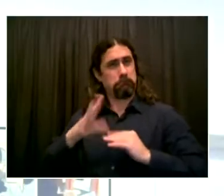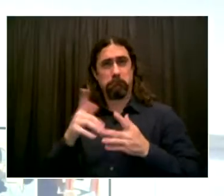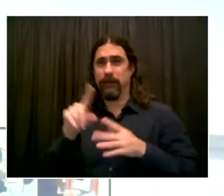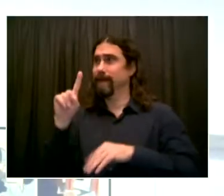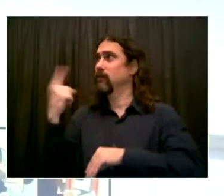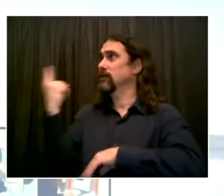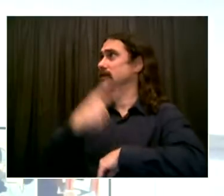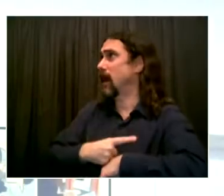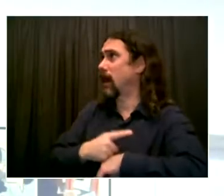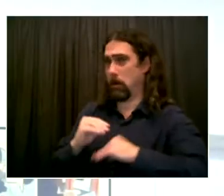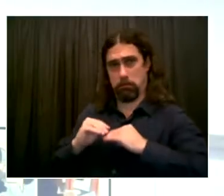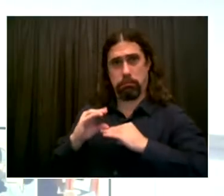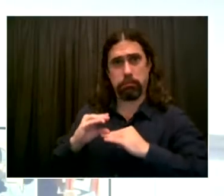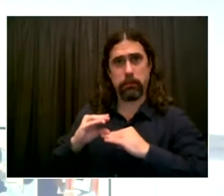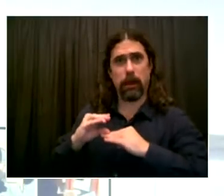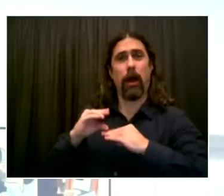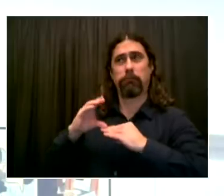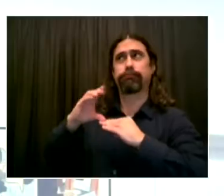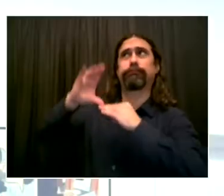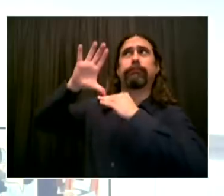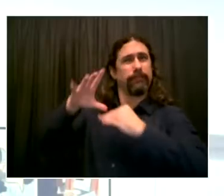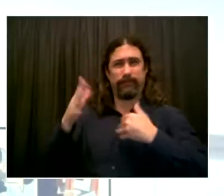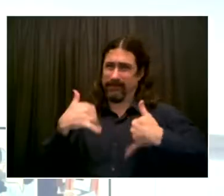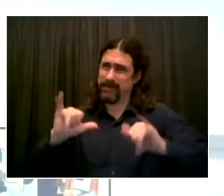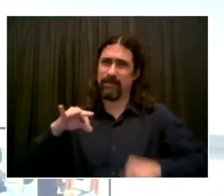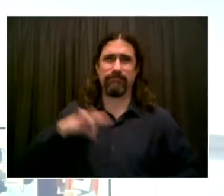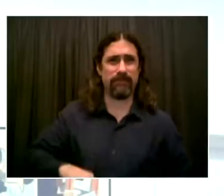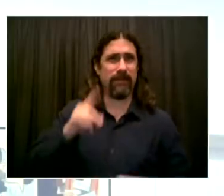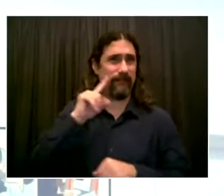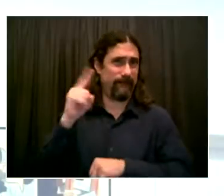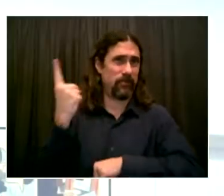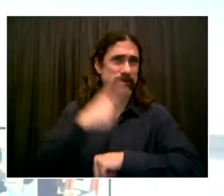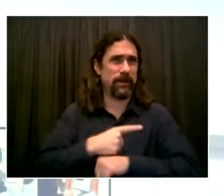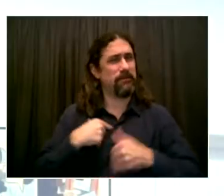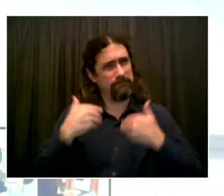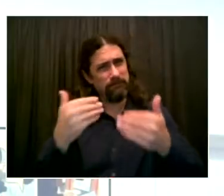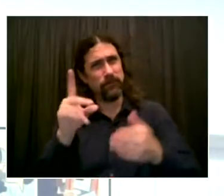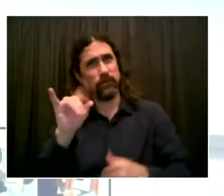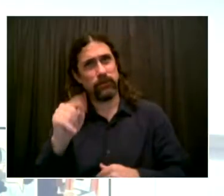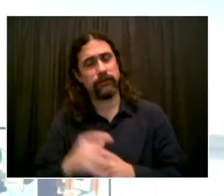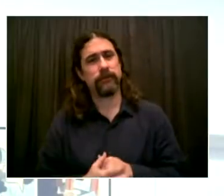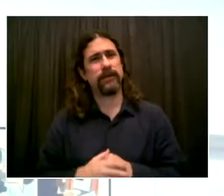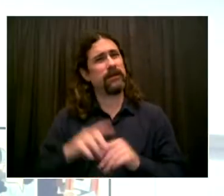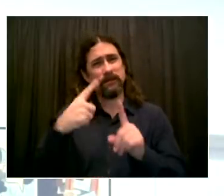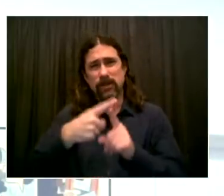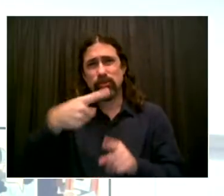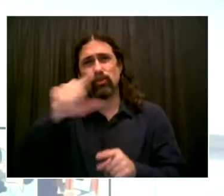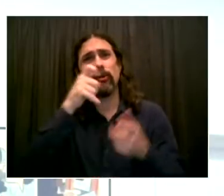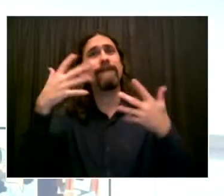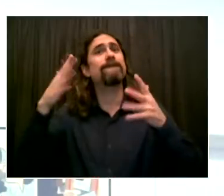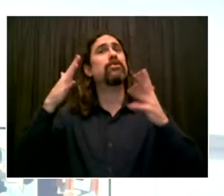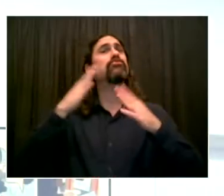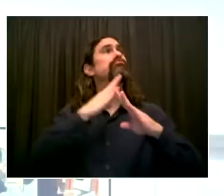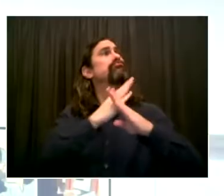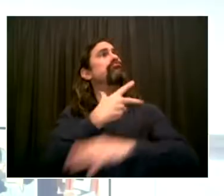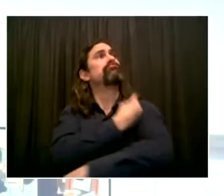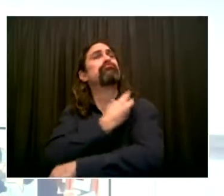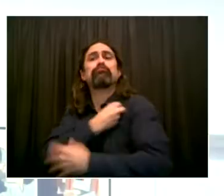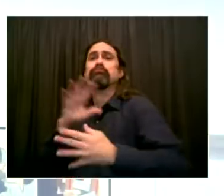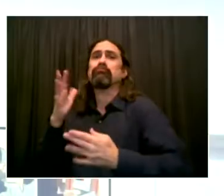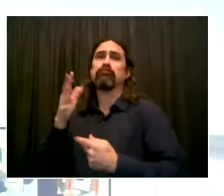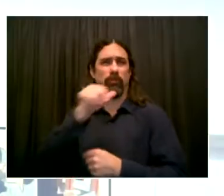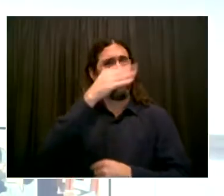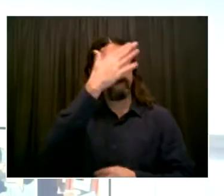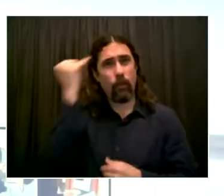nyc.gov/vaccine finder. Finally, remember to stay home if you're feeling ill. Don't gather or travel, even if you'd made plans. If you're